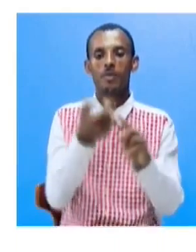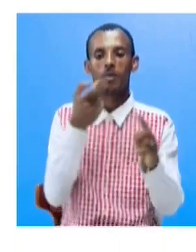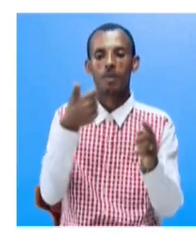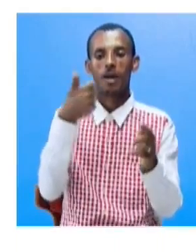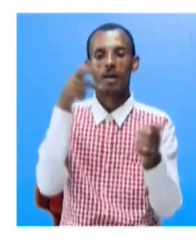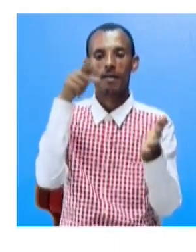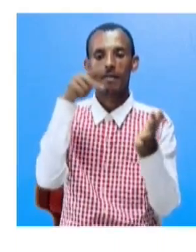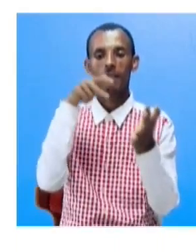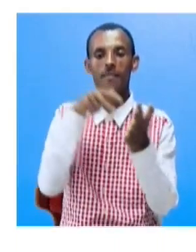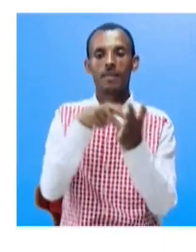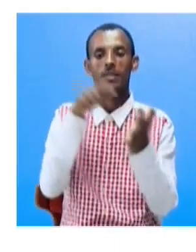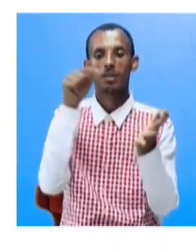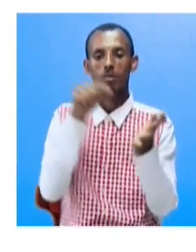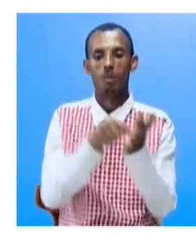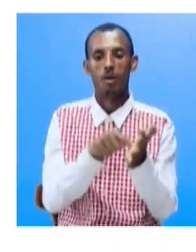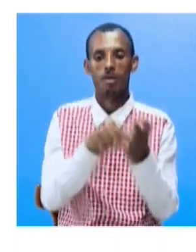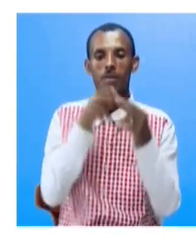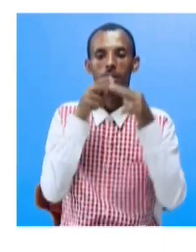point called